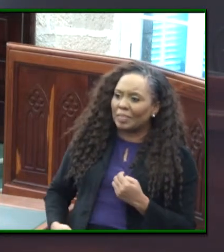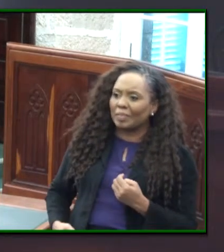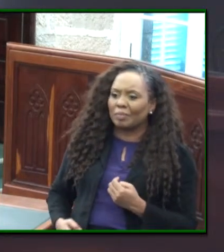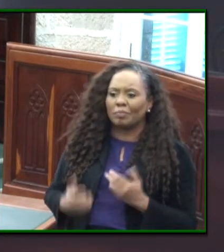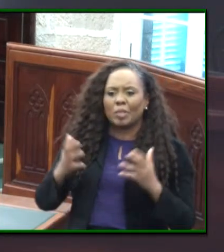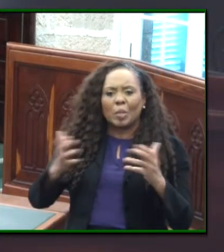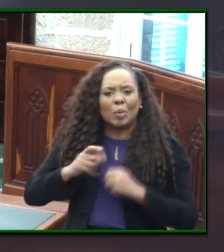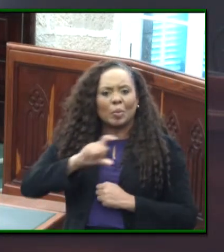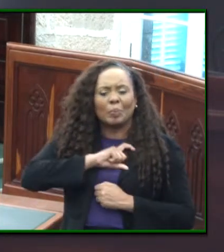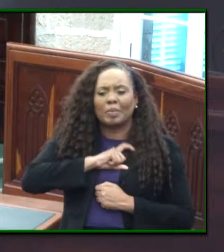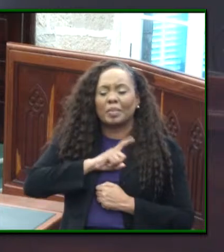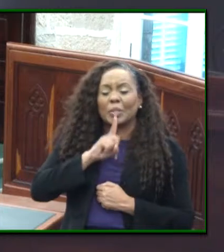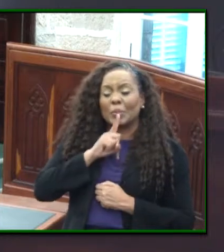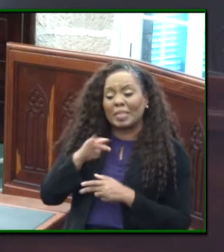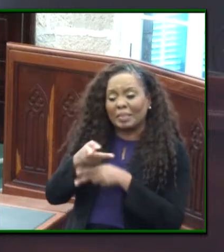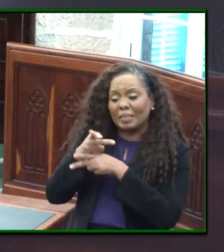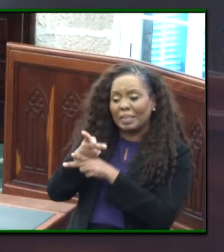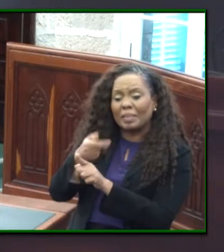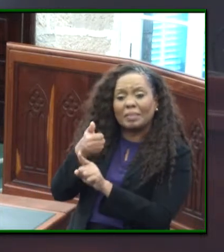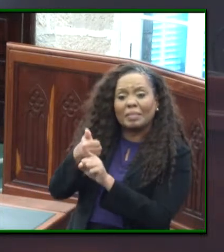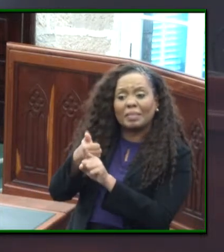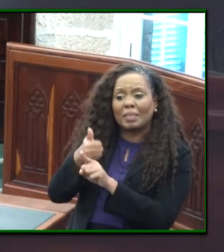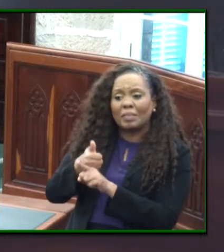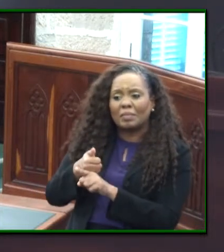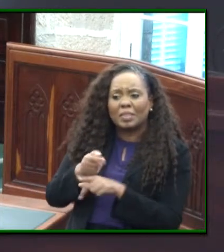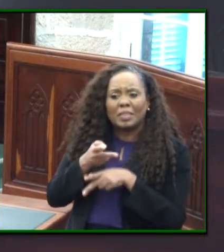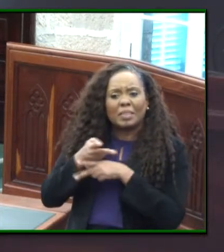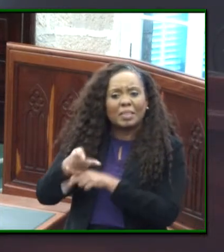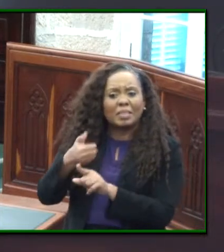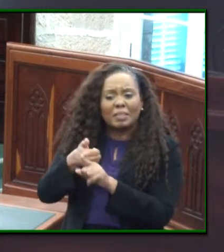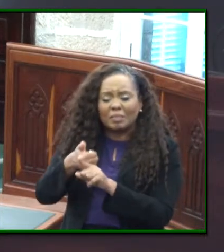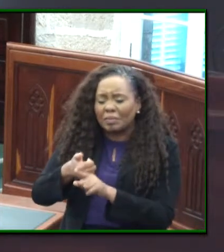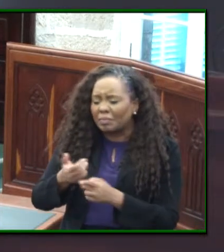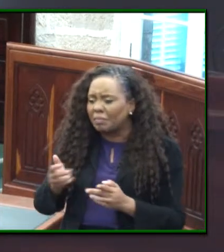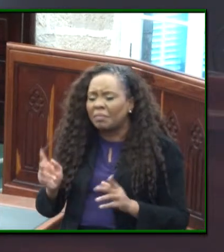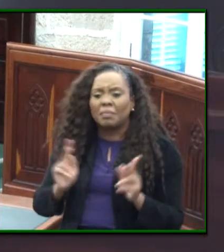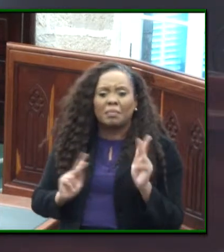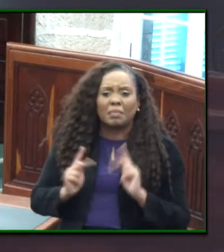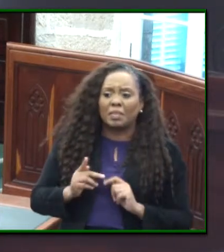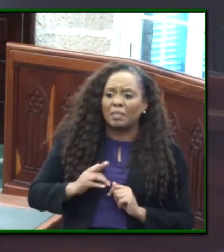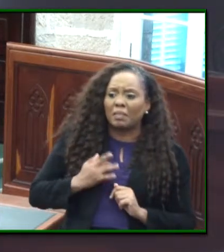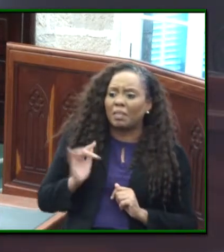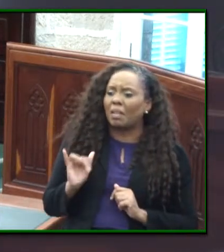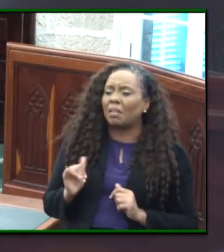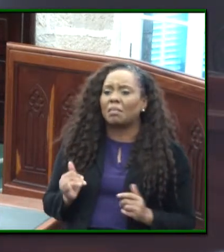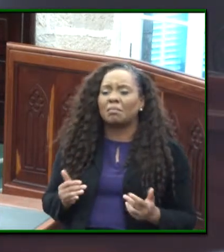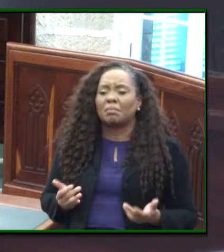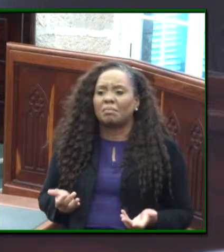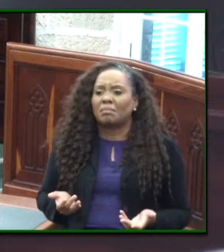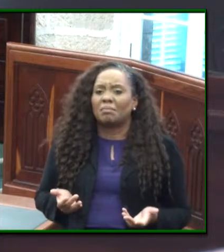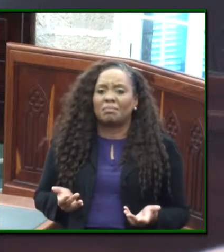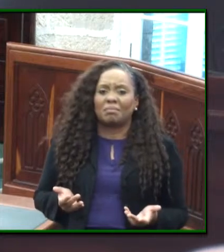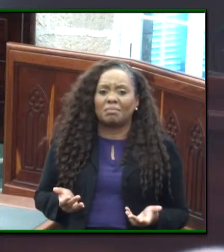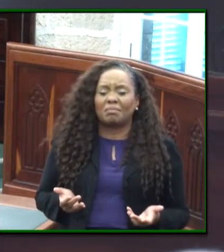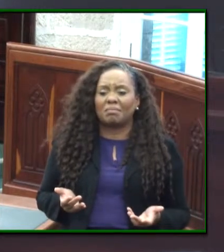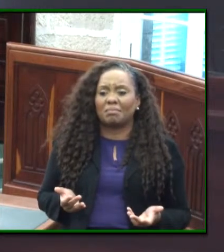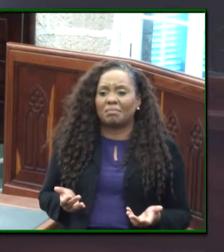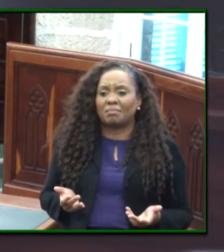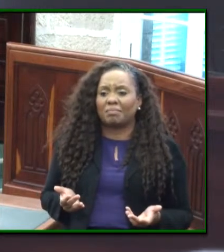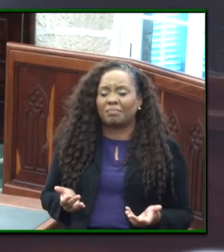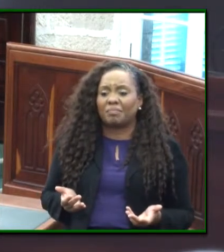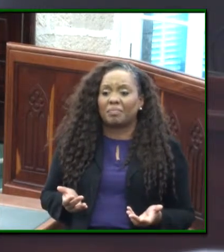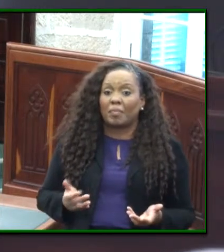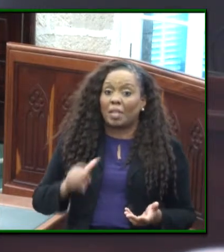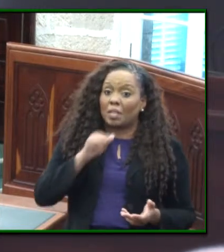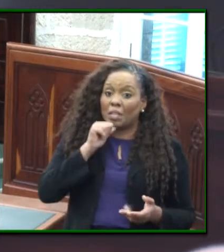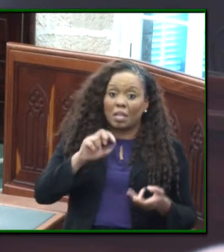to come around to that level of thinking. People see themselves, well, it's not a problem. But